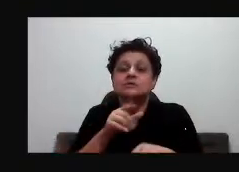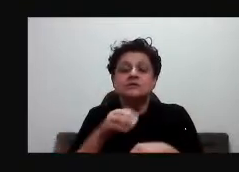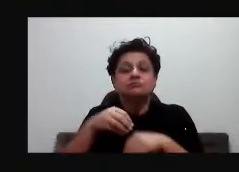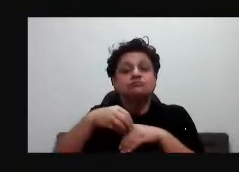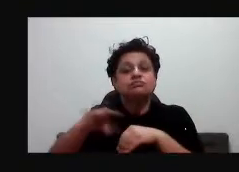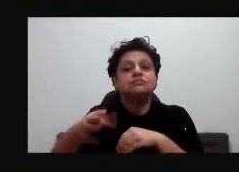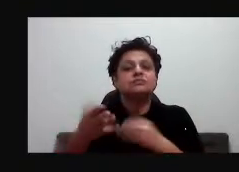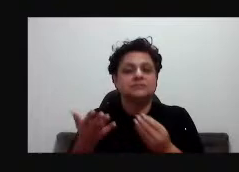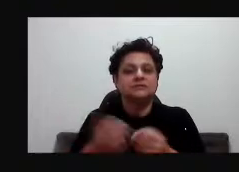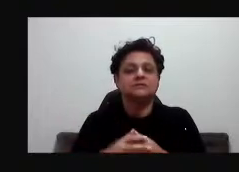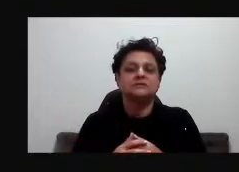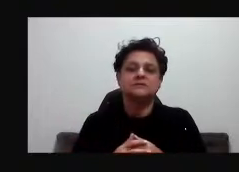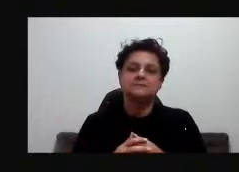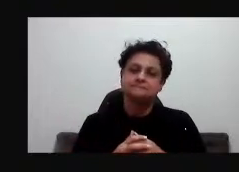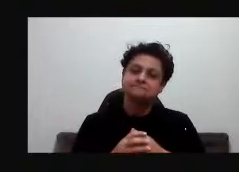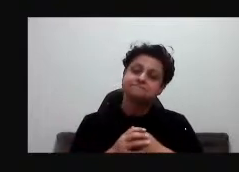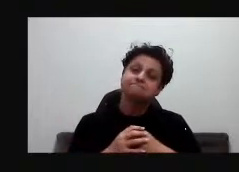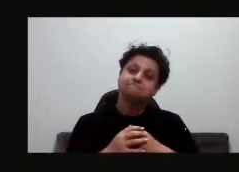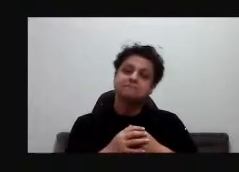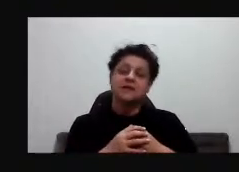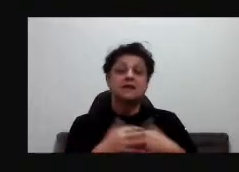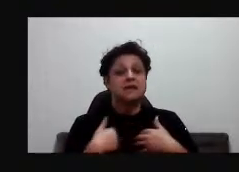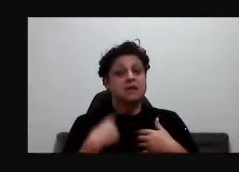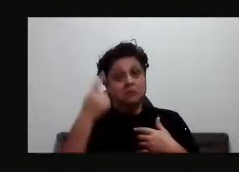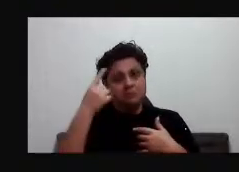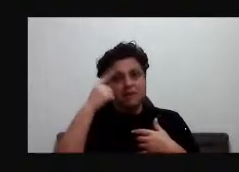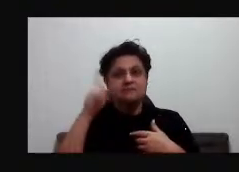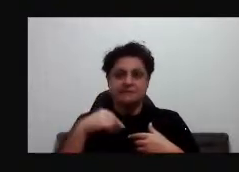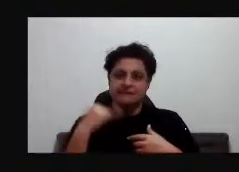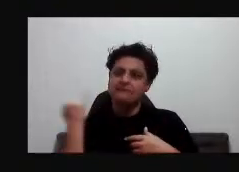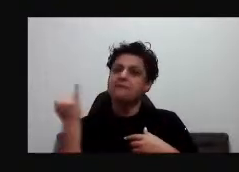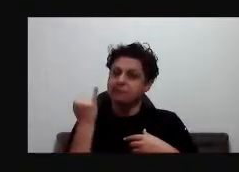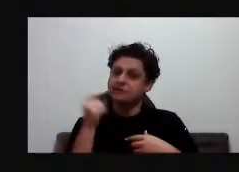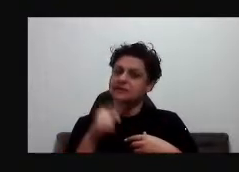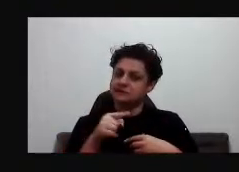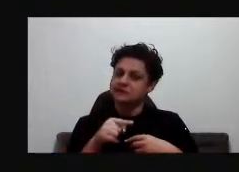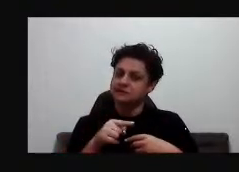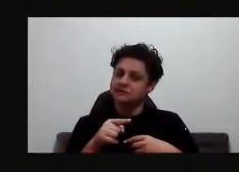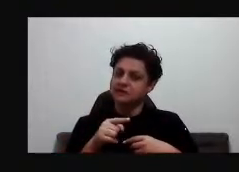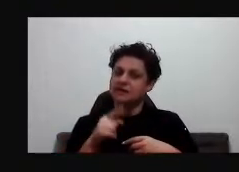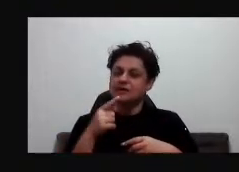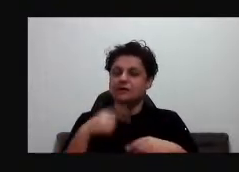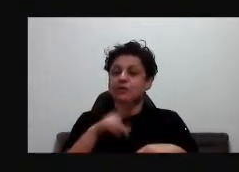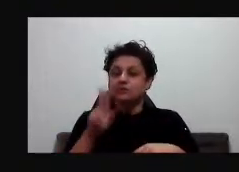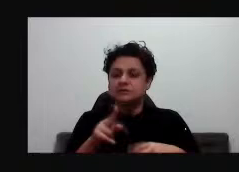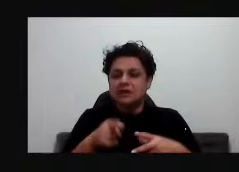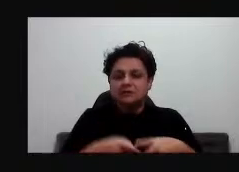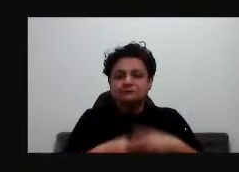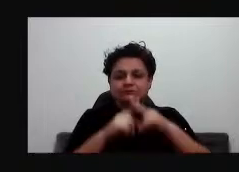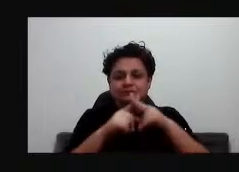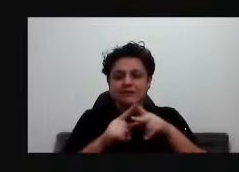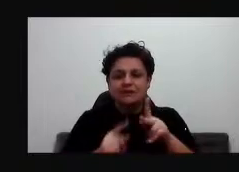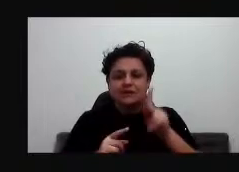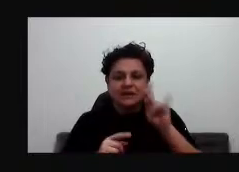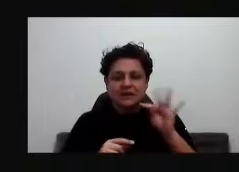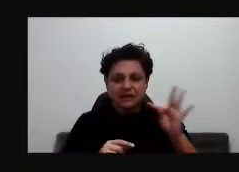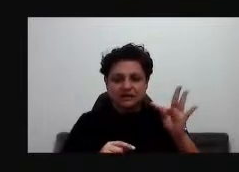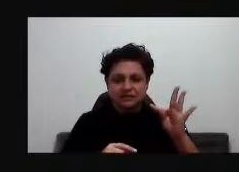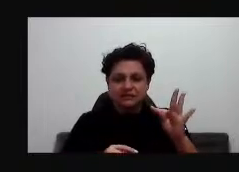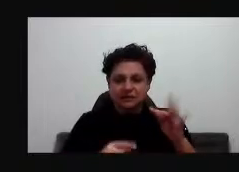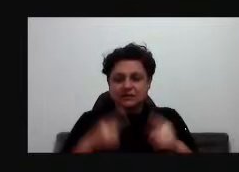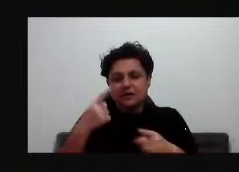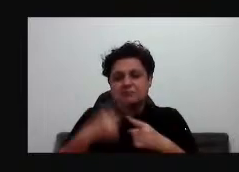thing. With this type of toolkit, it's very difficult to actually provide